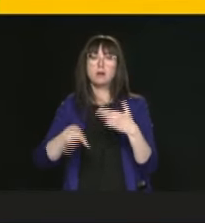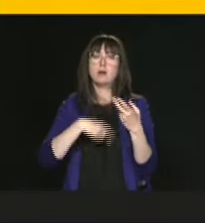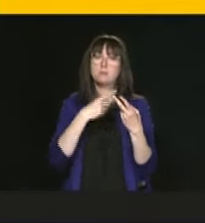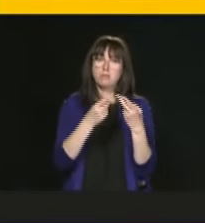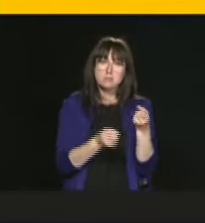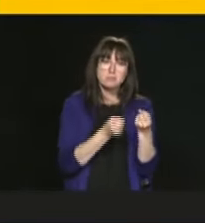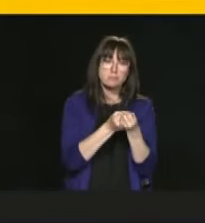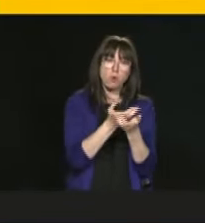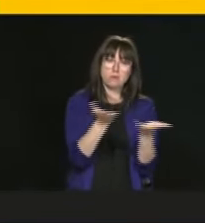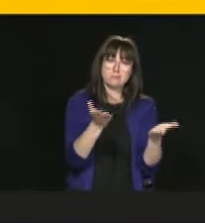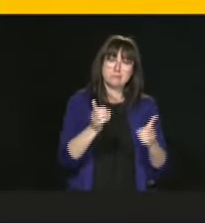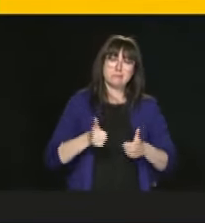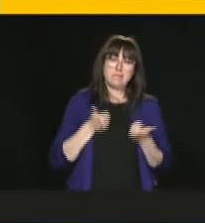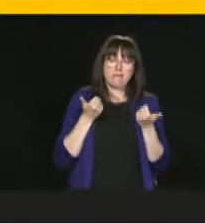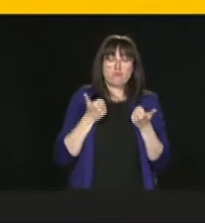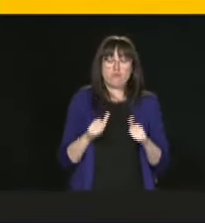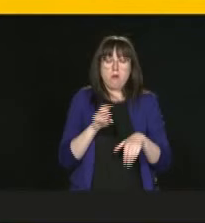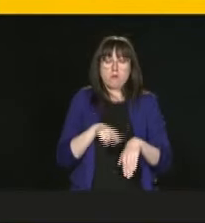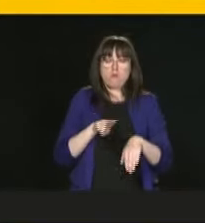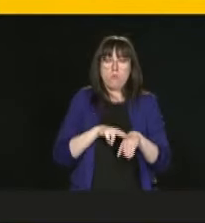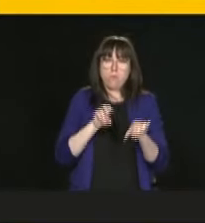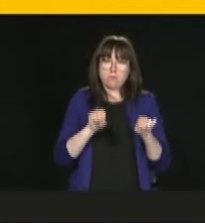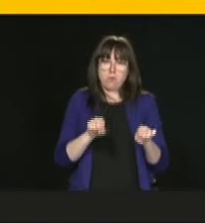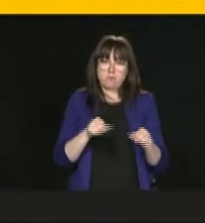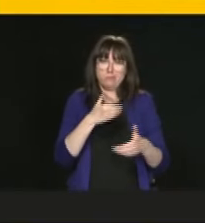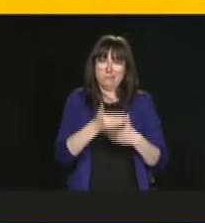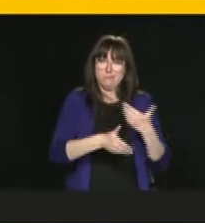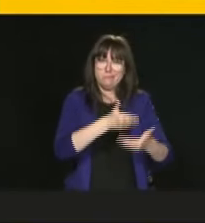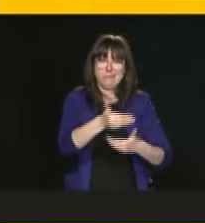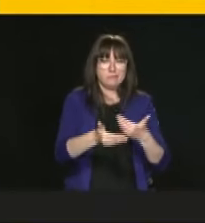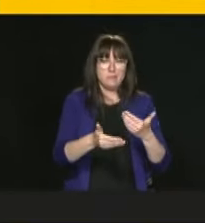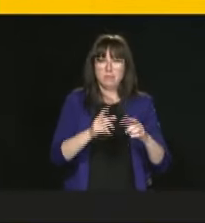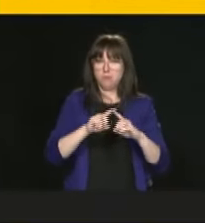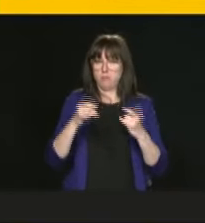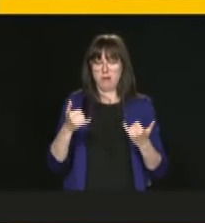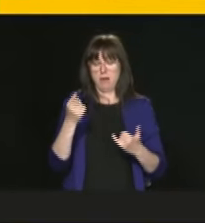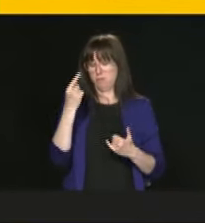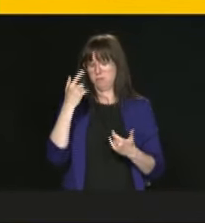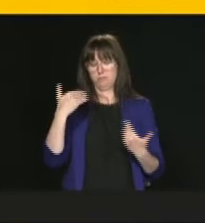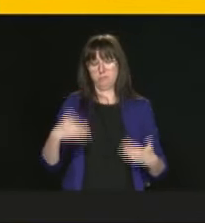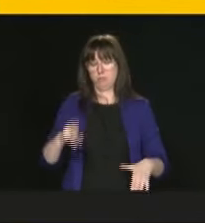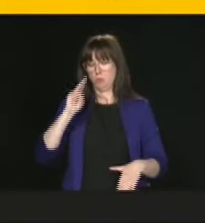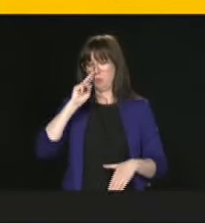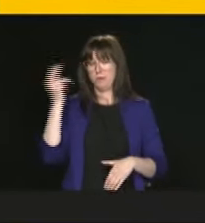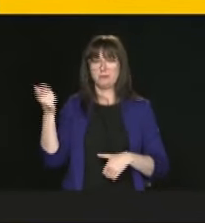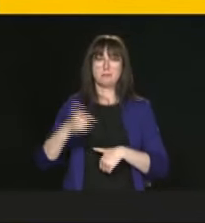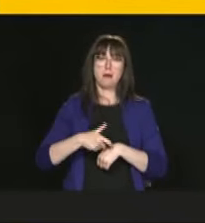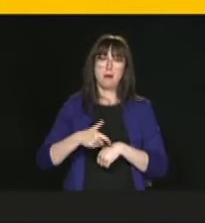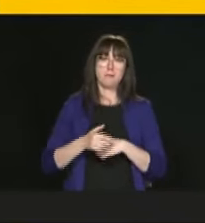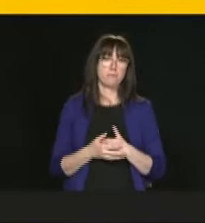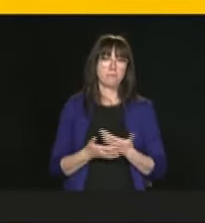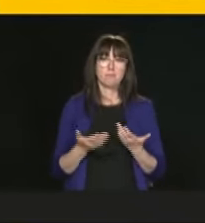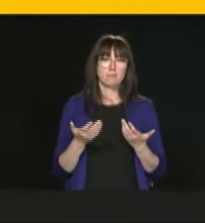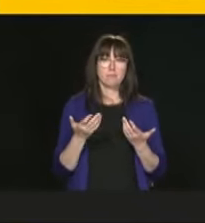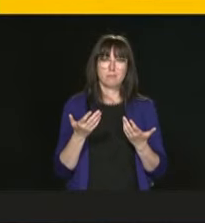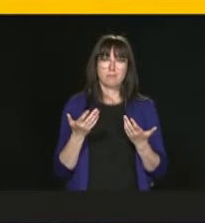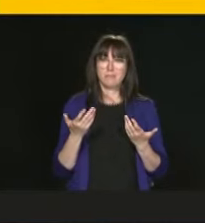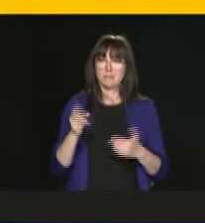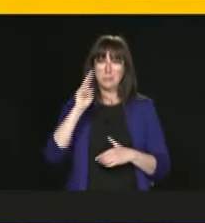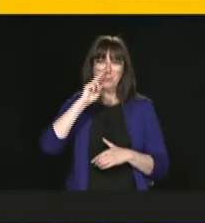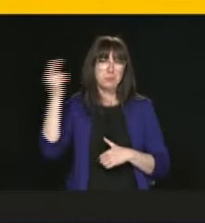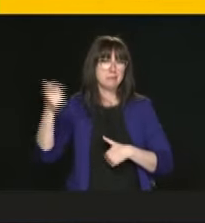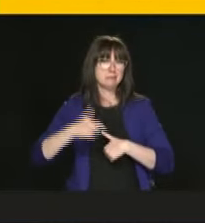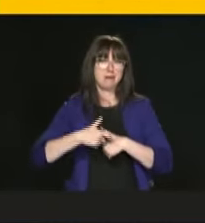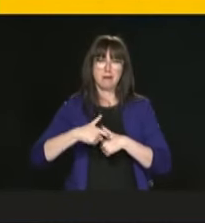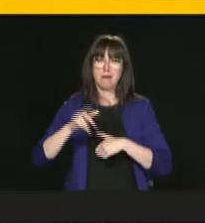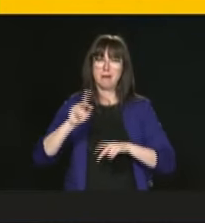as normal lives as we can, despite the deep abnormality of this situation. It's an unprecedented situation. Lots